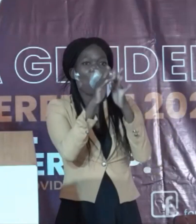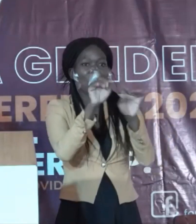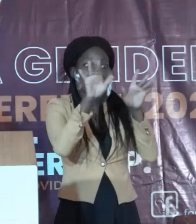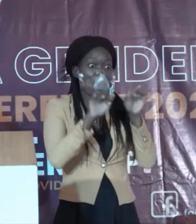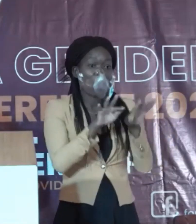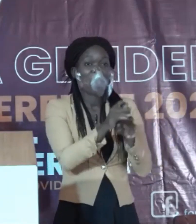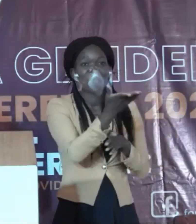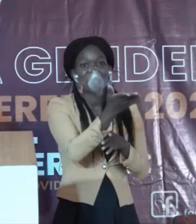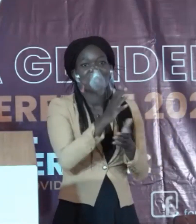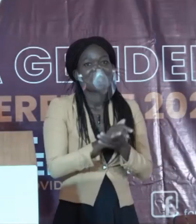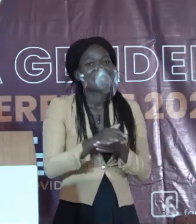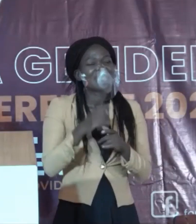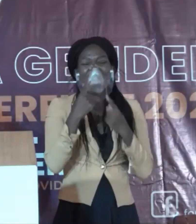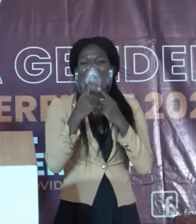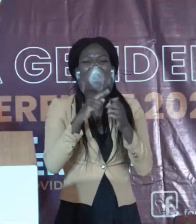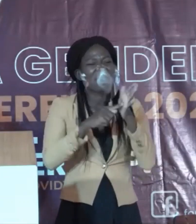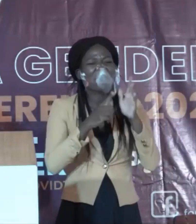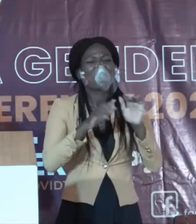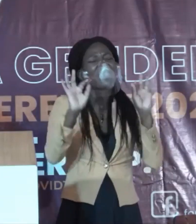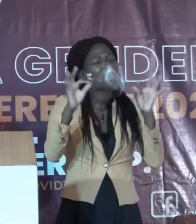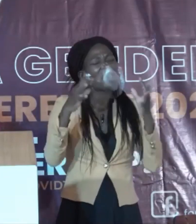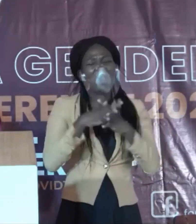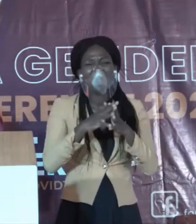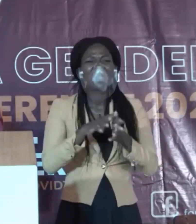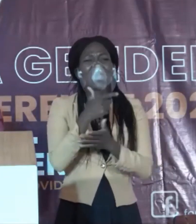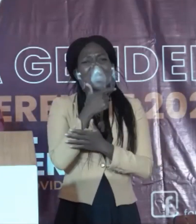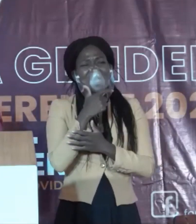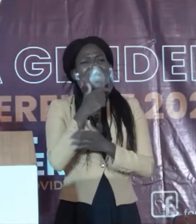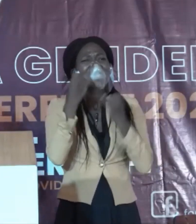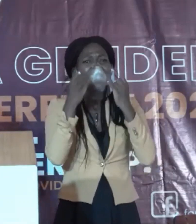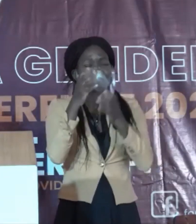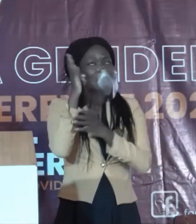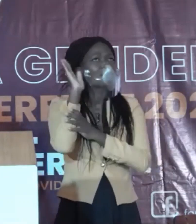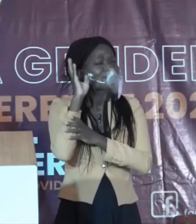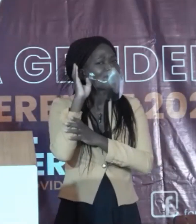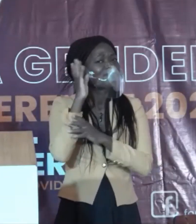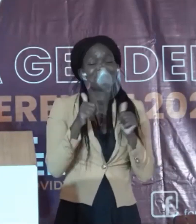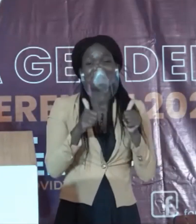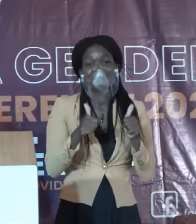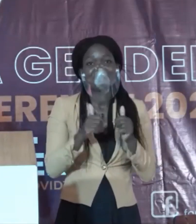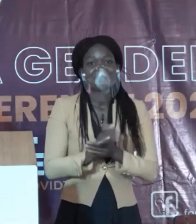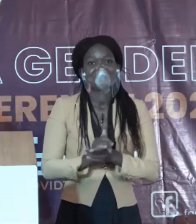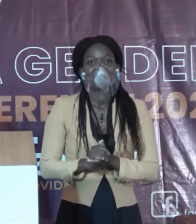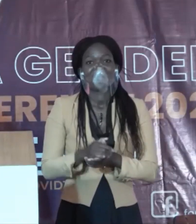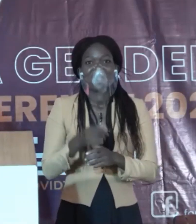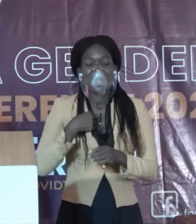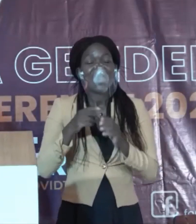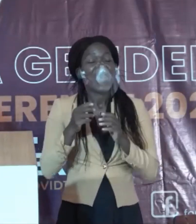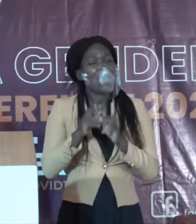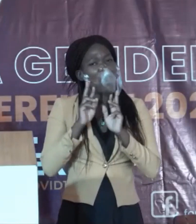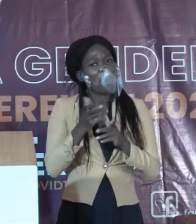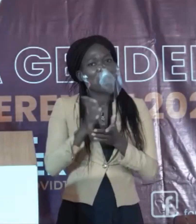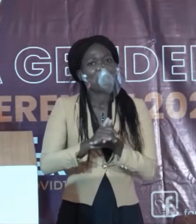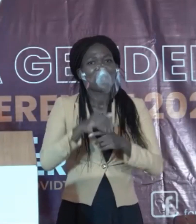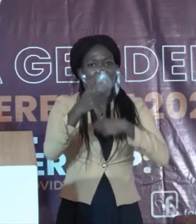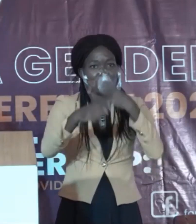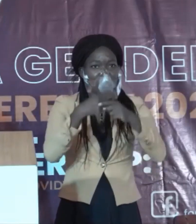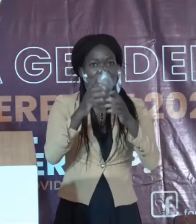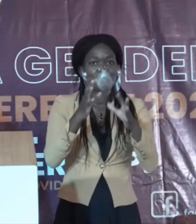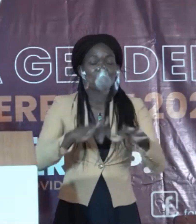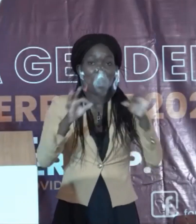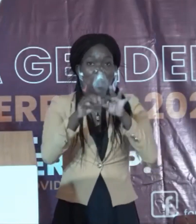very interesting session, very interesting issues that have come out. And I'm sure that as we continue with the